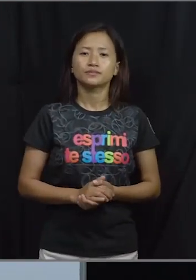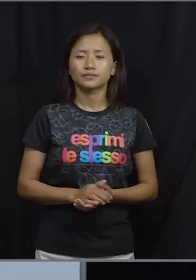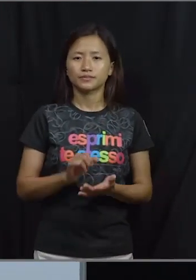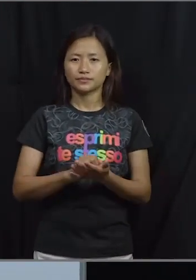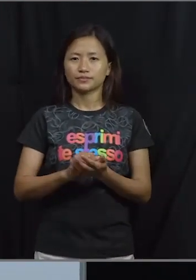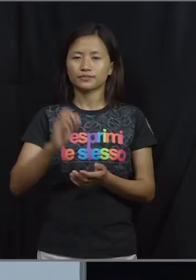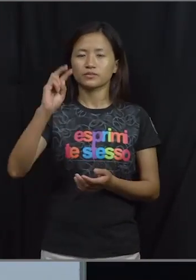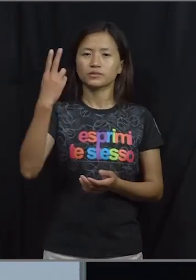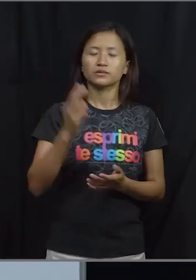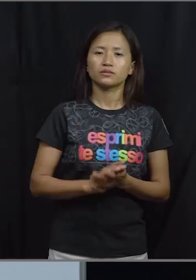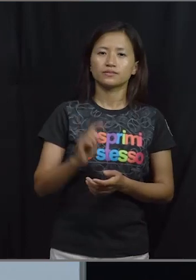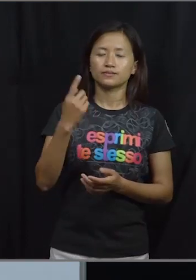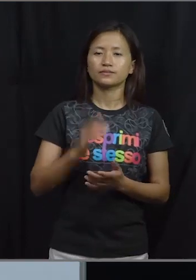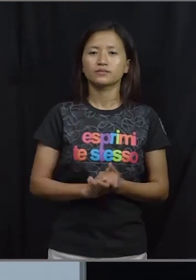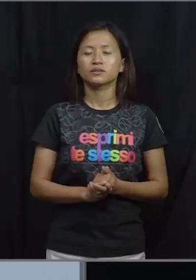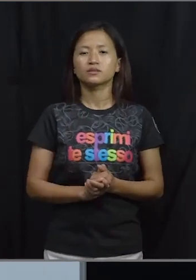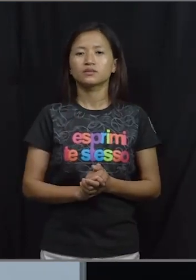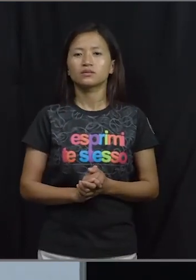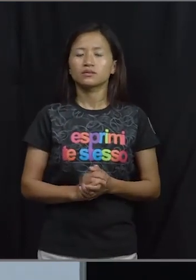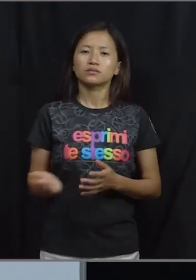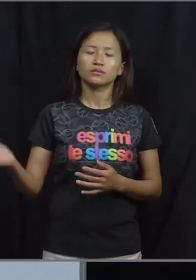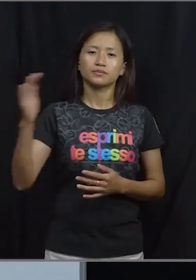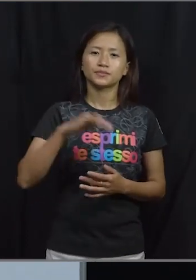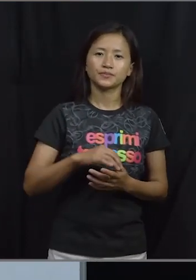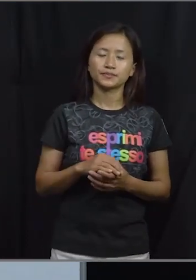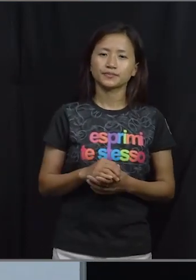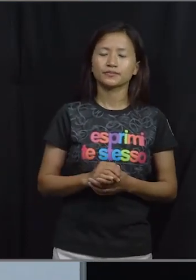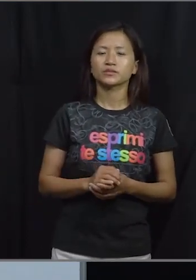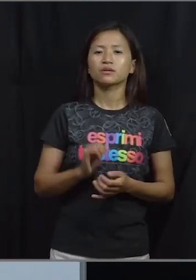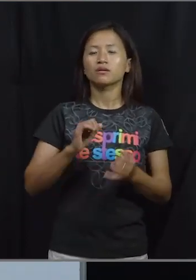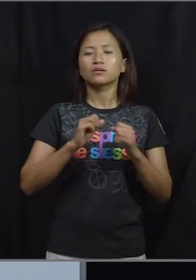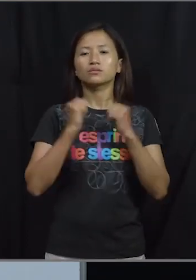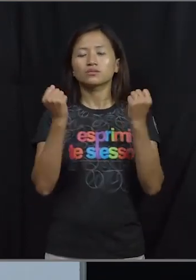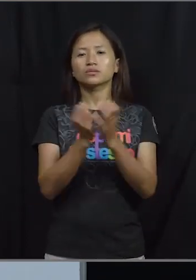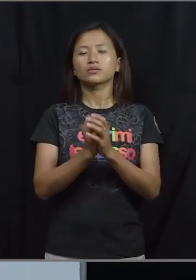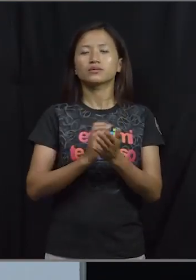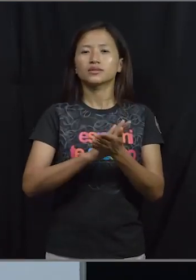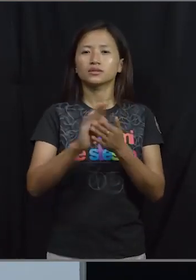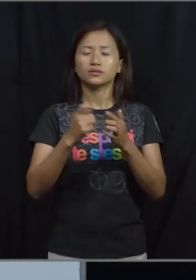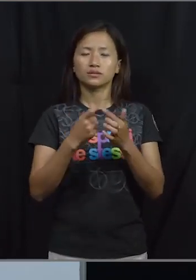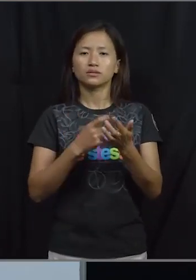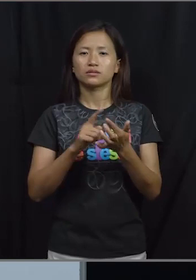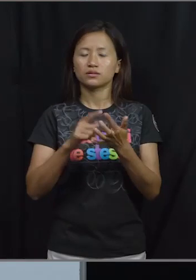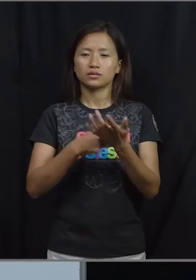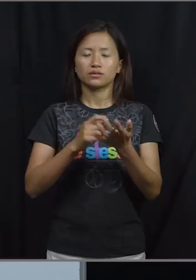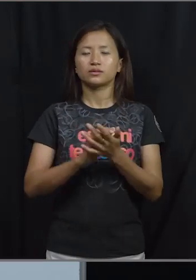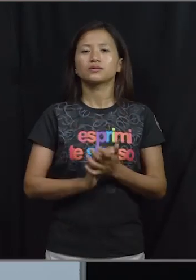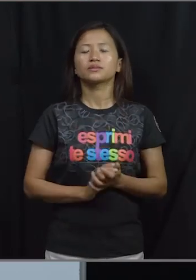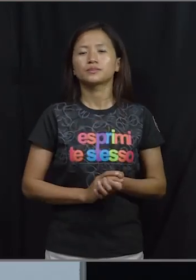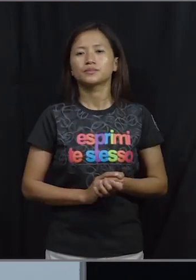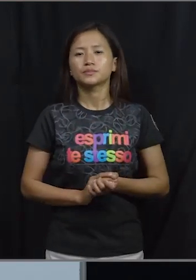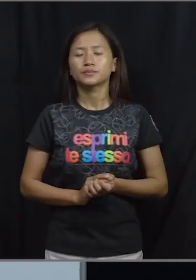the second one. Now let us come into the social hereditary. What is social hereditary? We all know